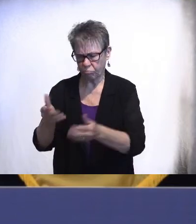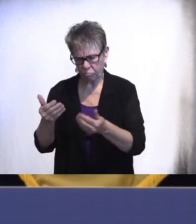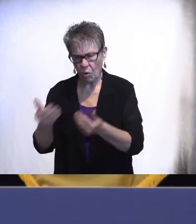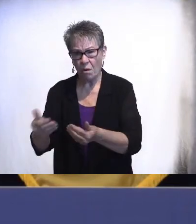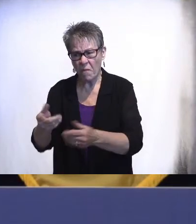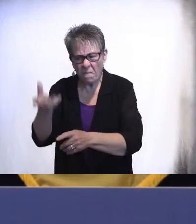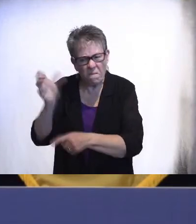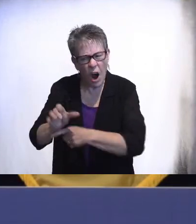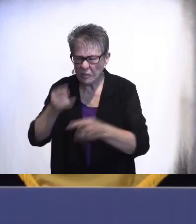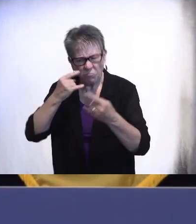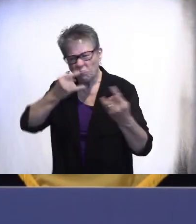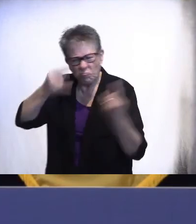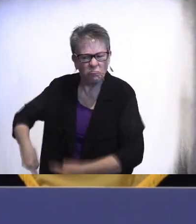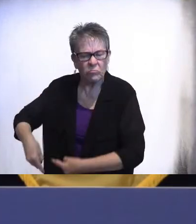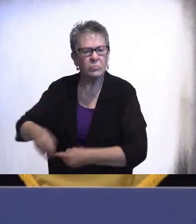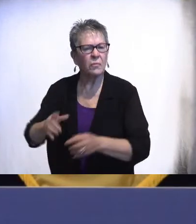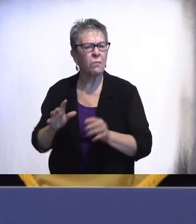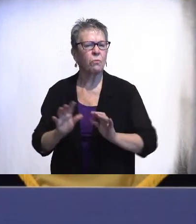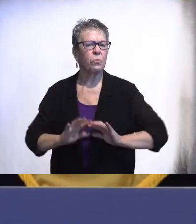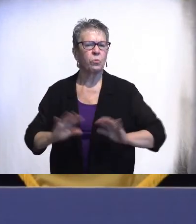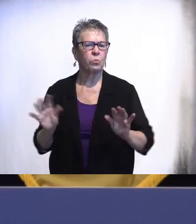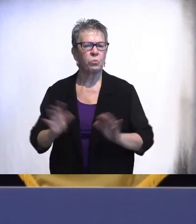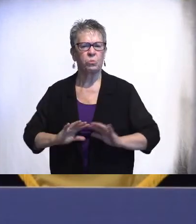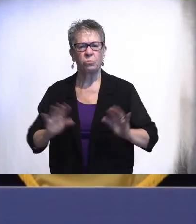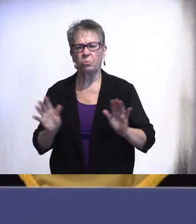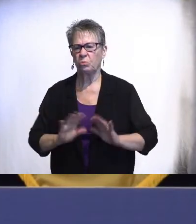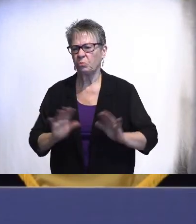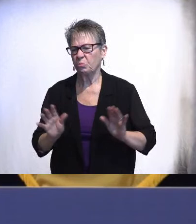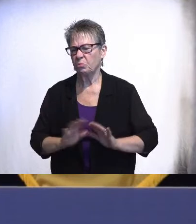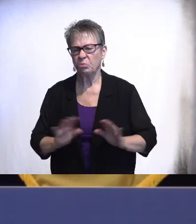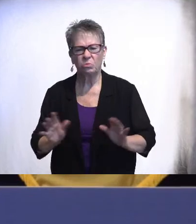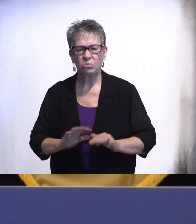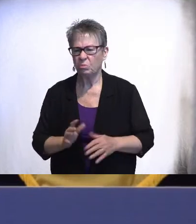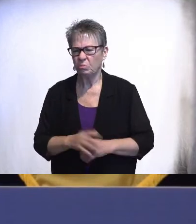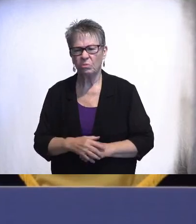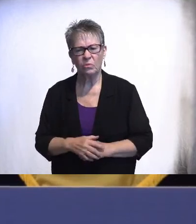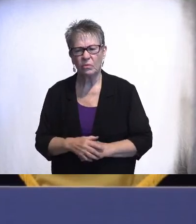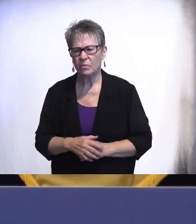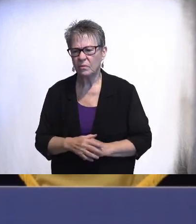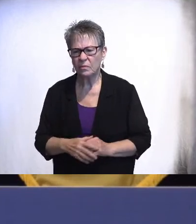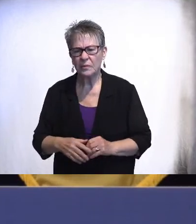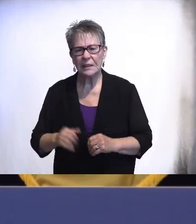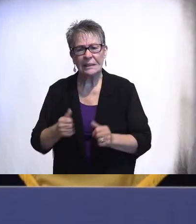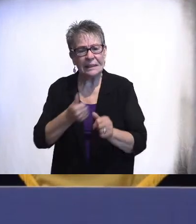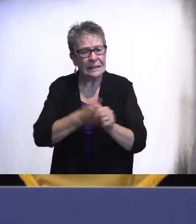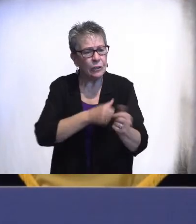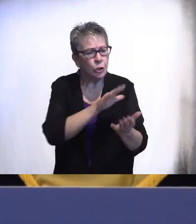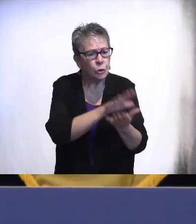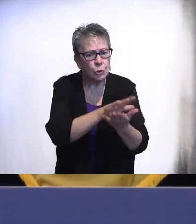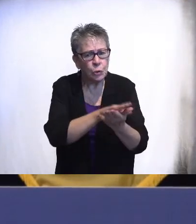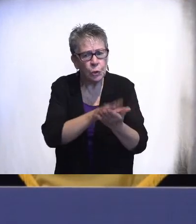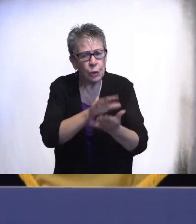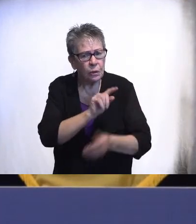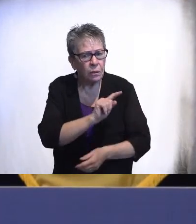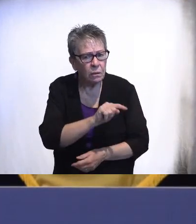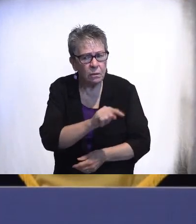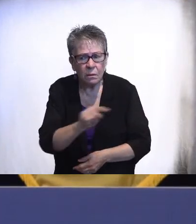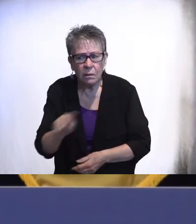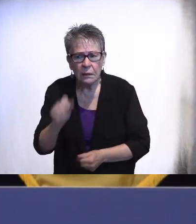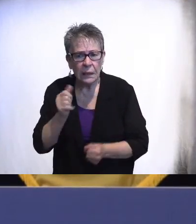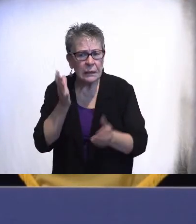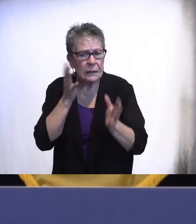mentioned the district's ability to make a decision locally depending on what the dynamic is in that particular community, for